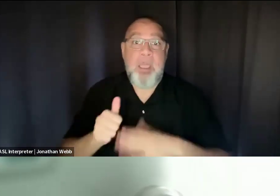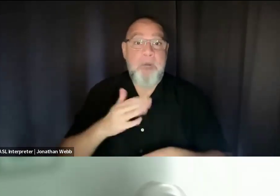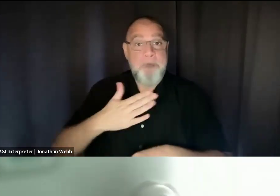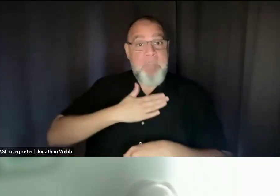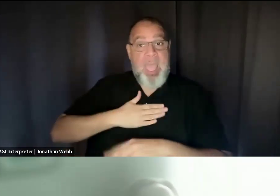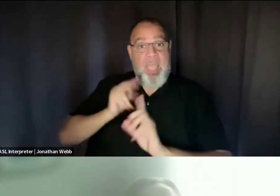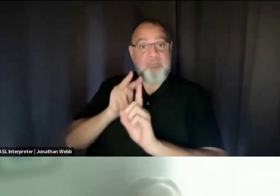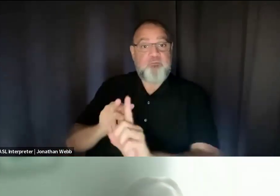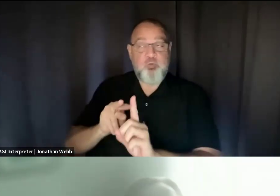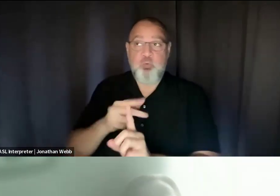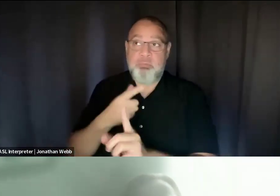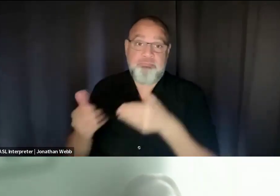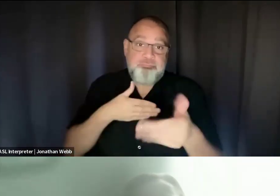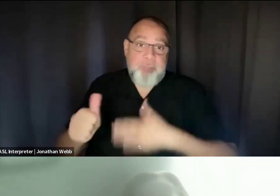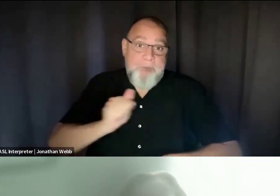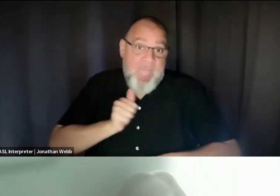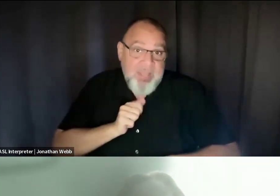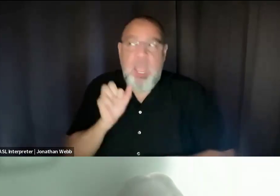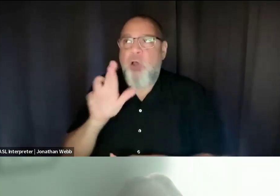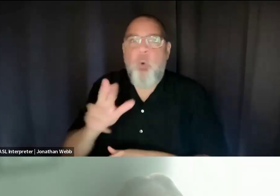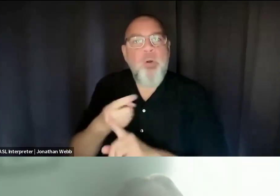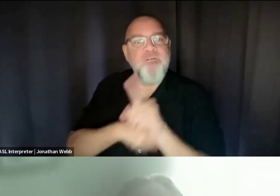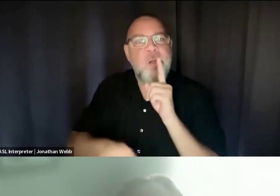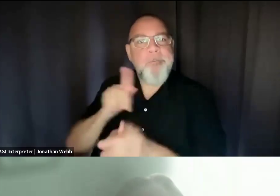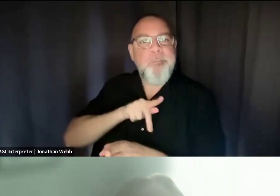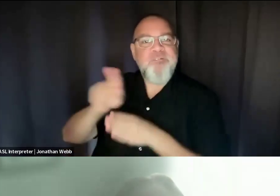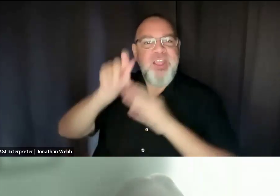Um, I think there's the good thing right now, what